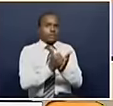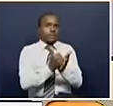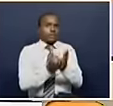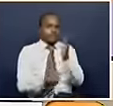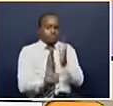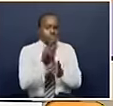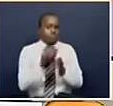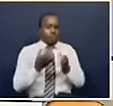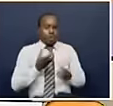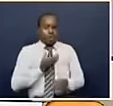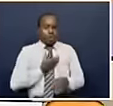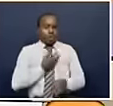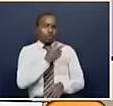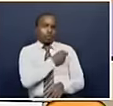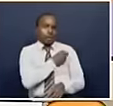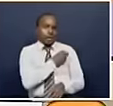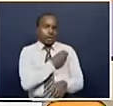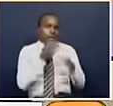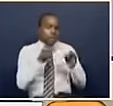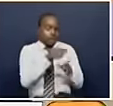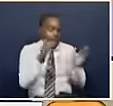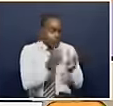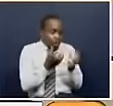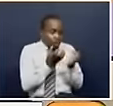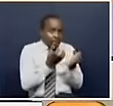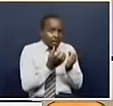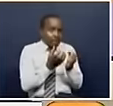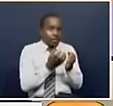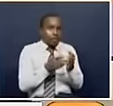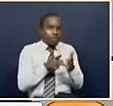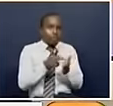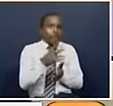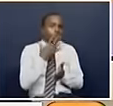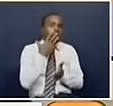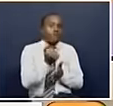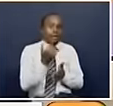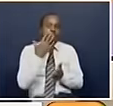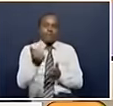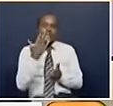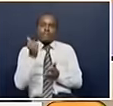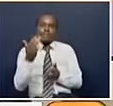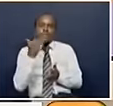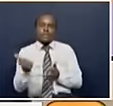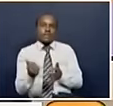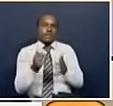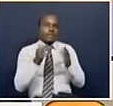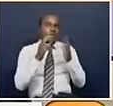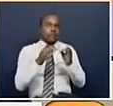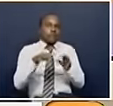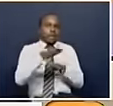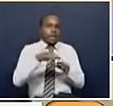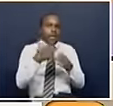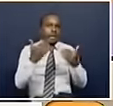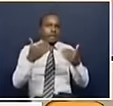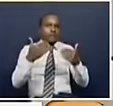consultancy. And even if these small businesses will now be giving you 500 shillings each, but guess what? If you're in a place like Kamukunji,